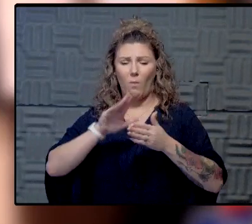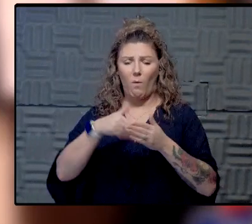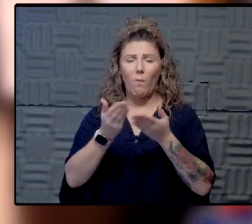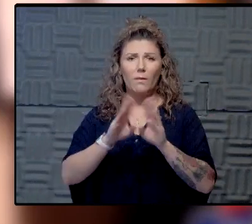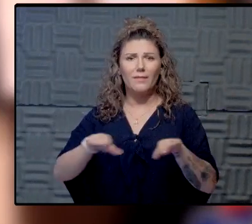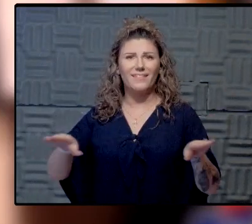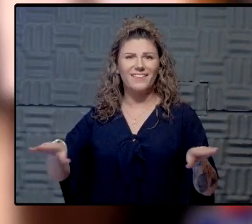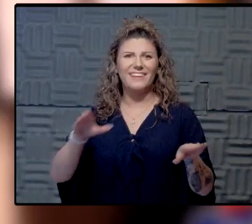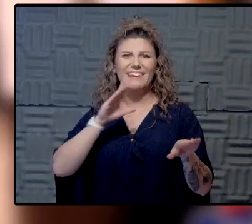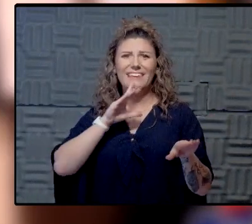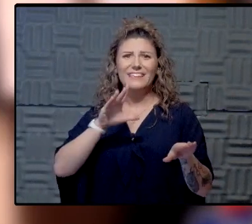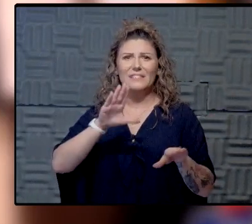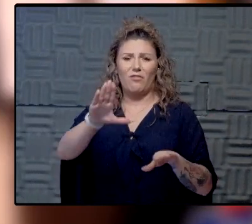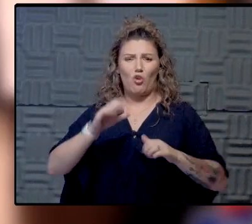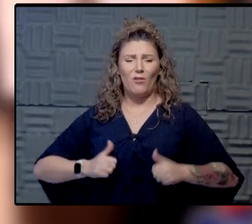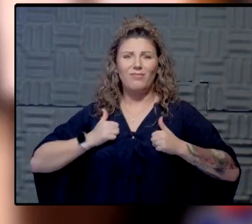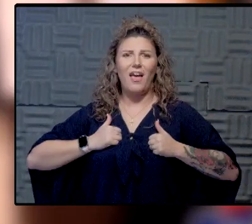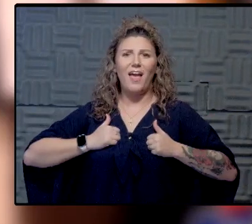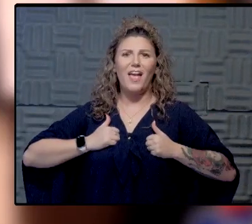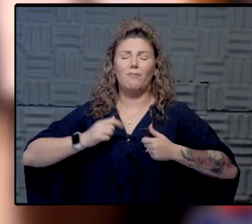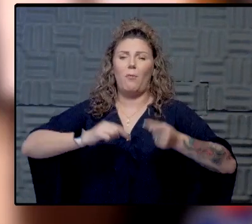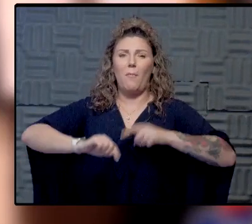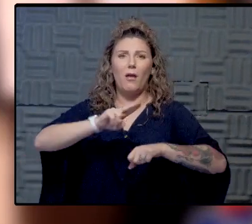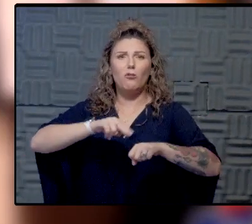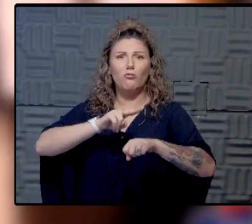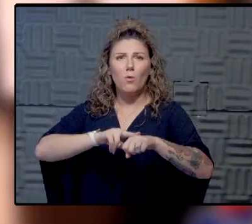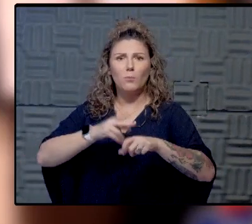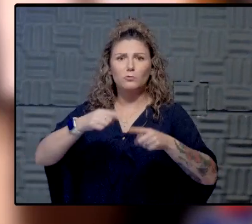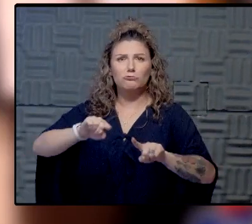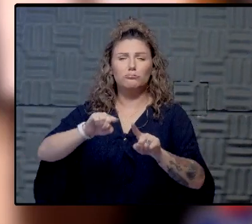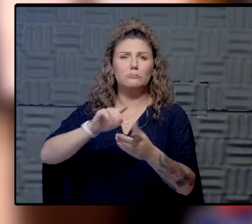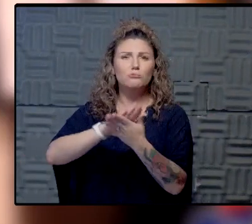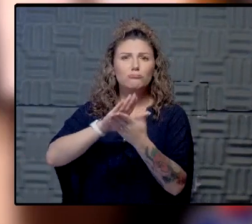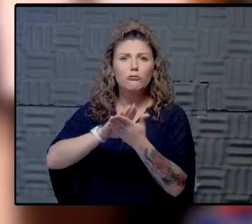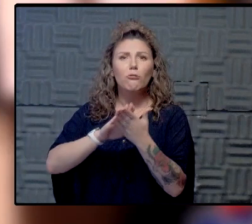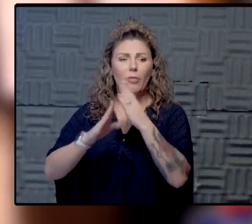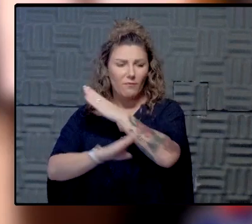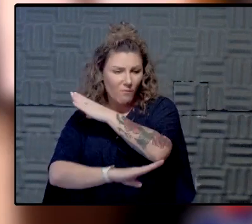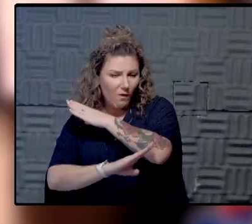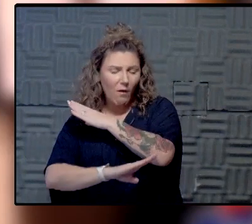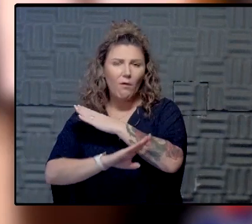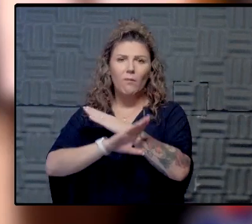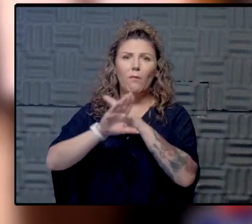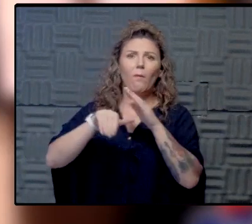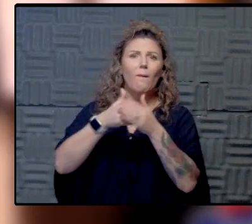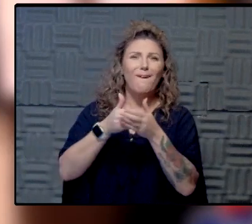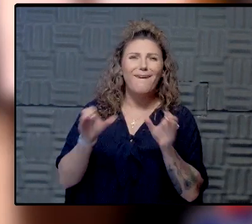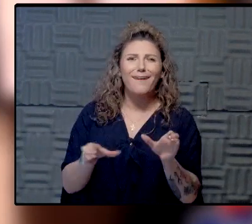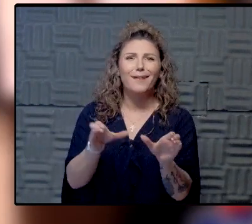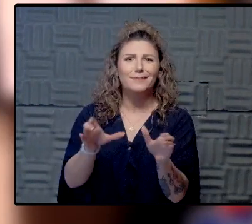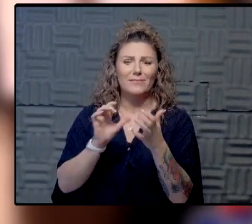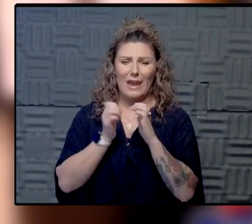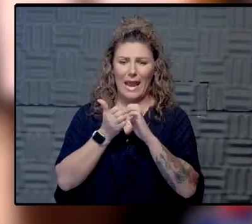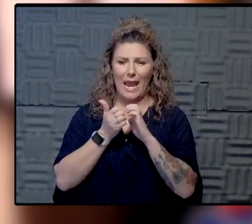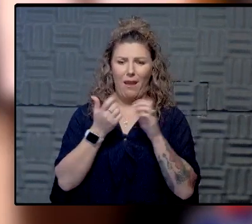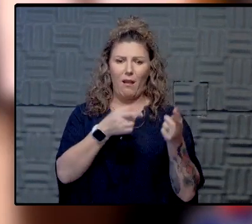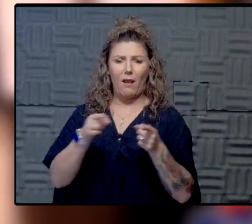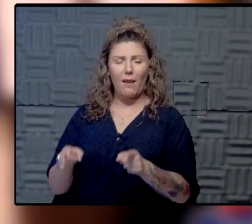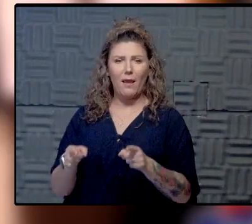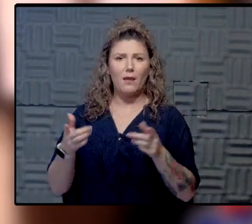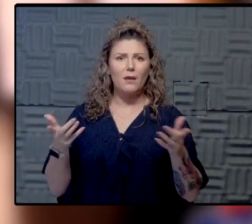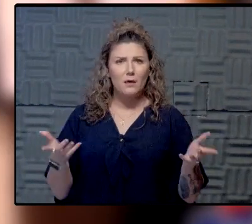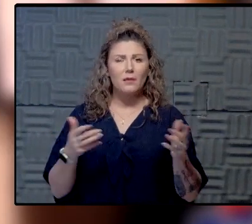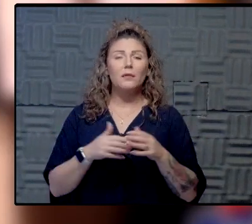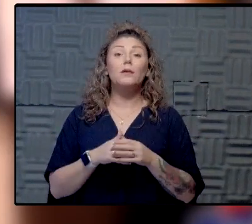back to normal life, into school this fall, and the ability to do all their activities. And the way that's going to happen is to get